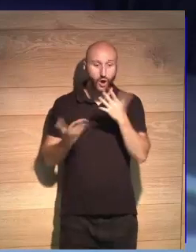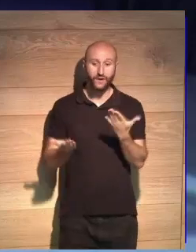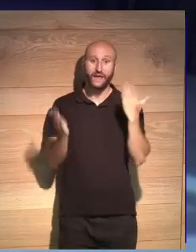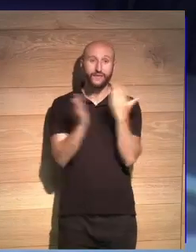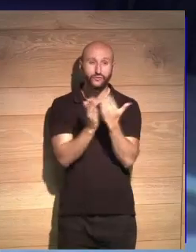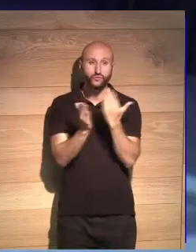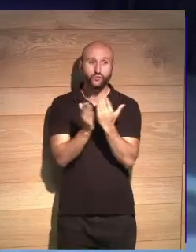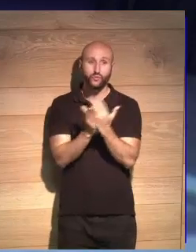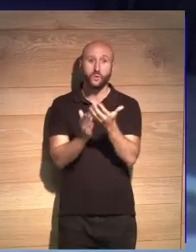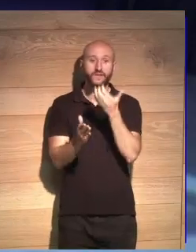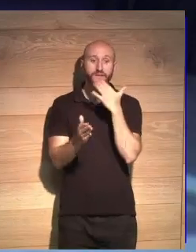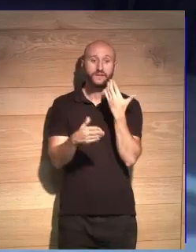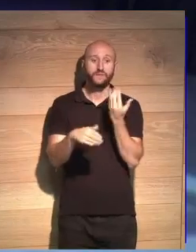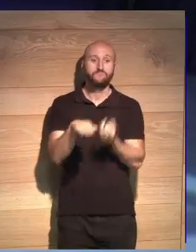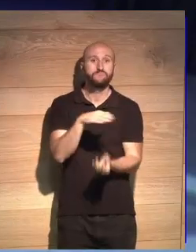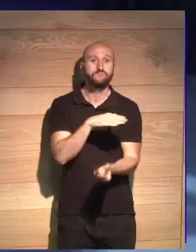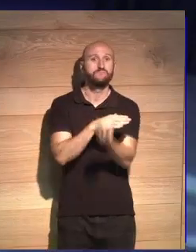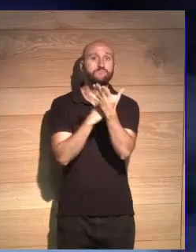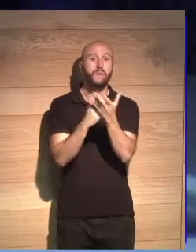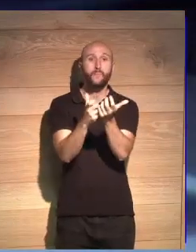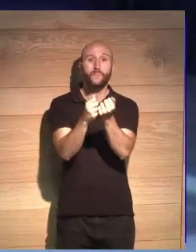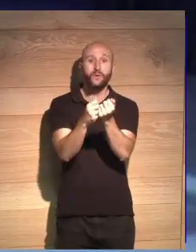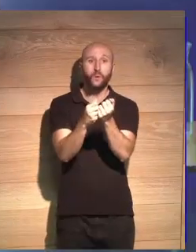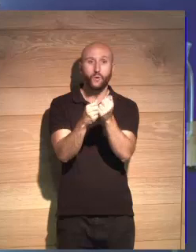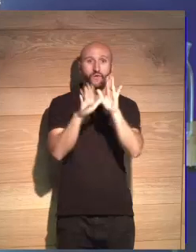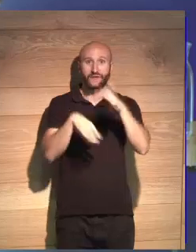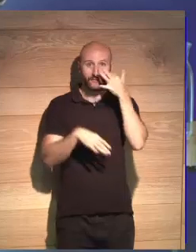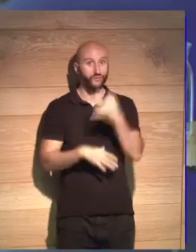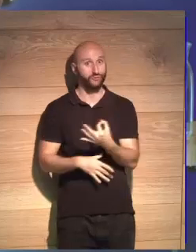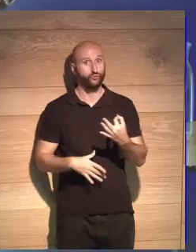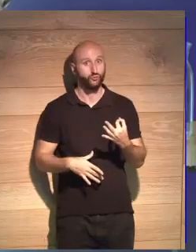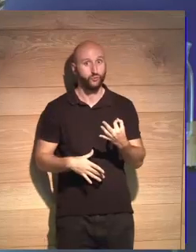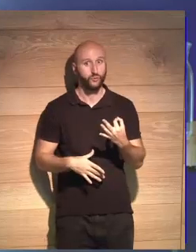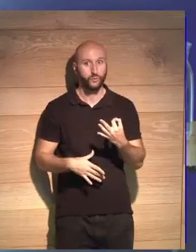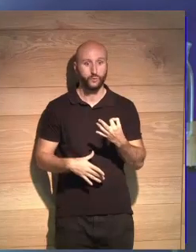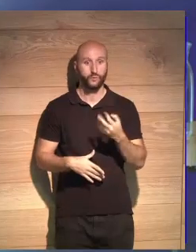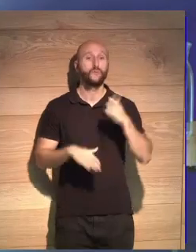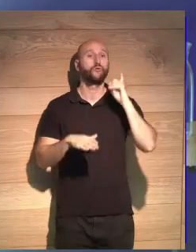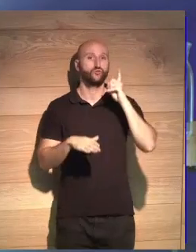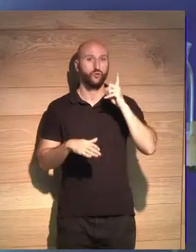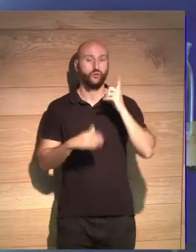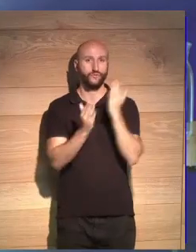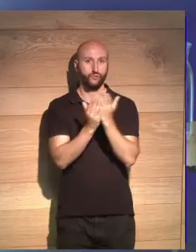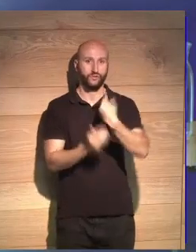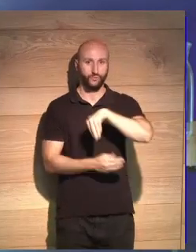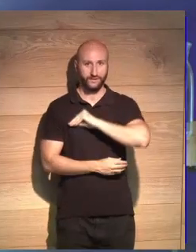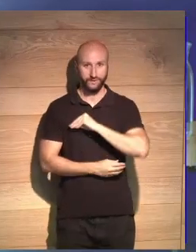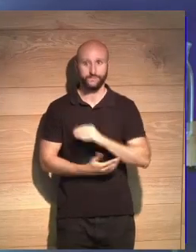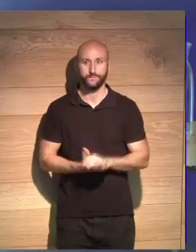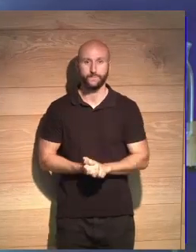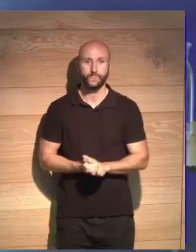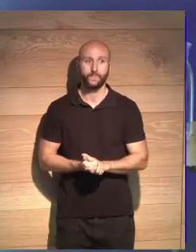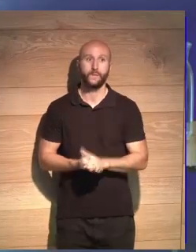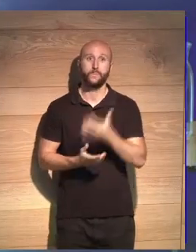But what's true is that the studios nowadays, they are playing a risk